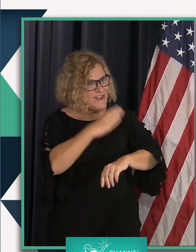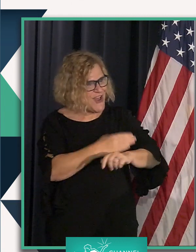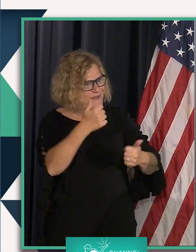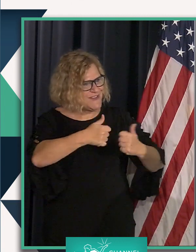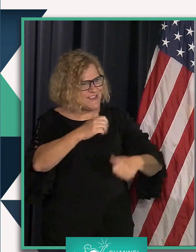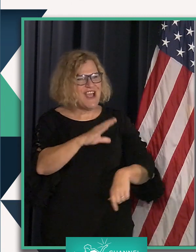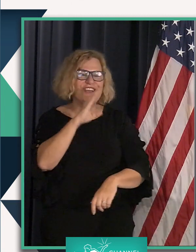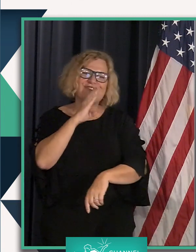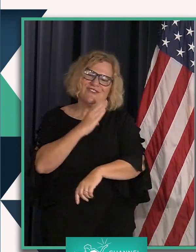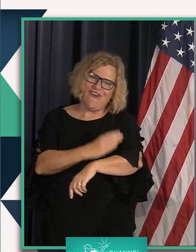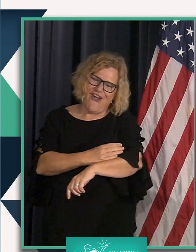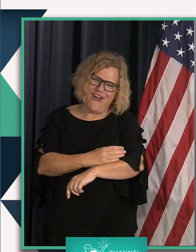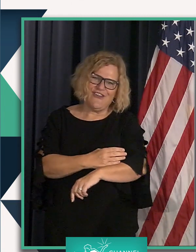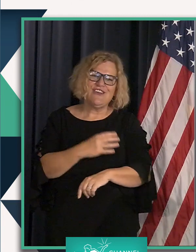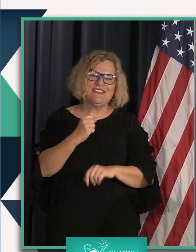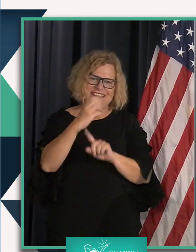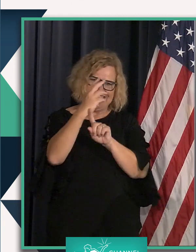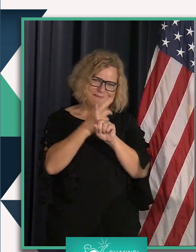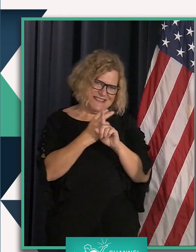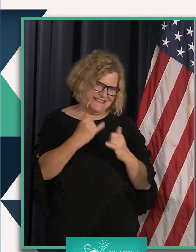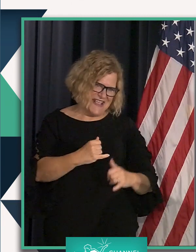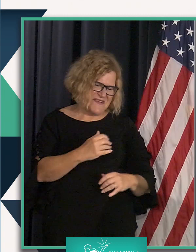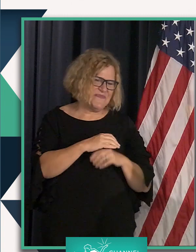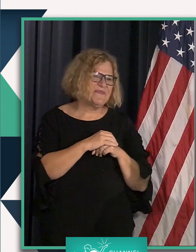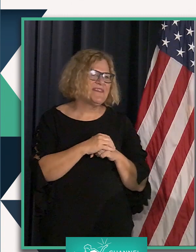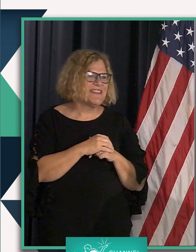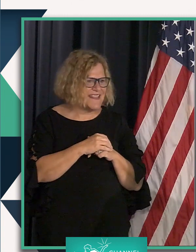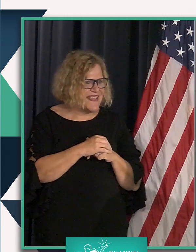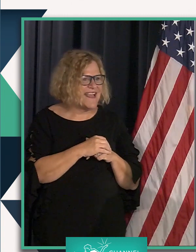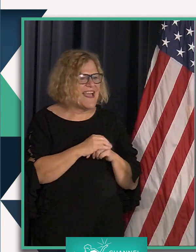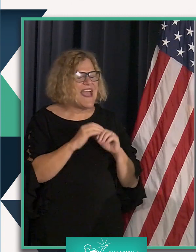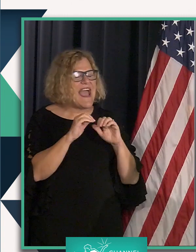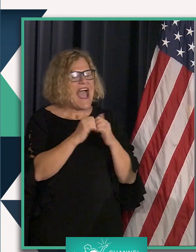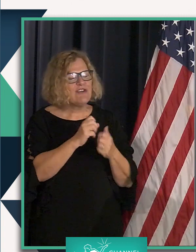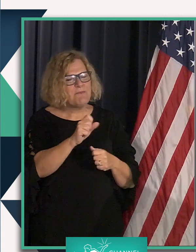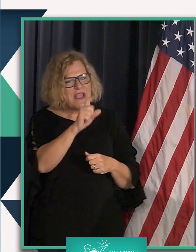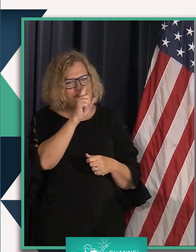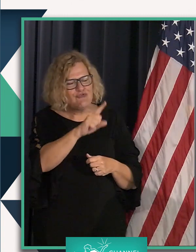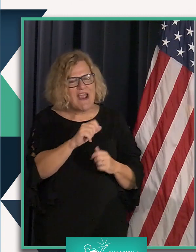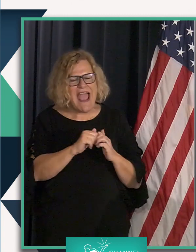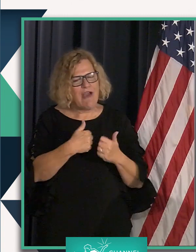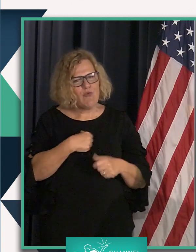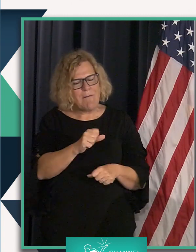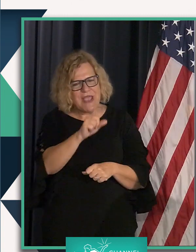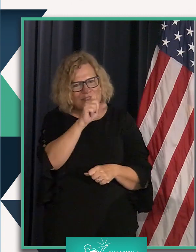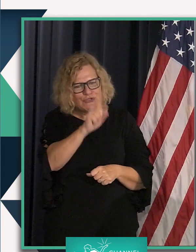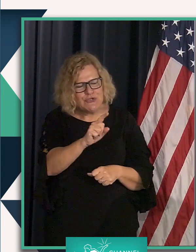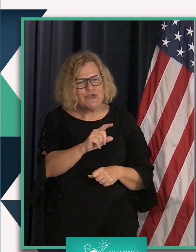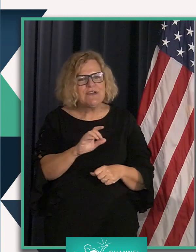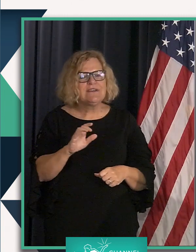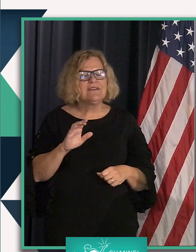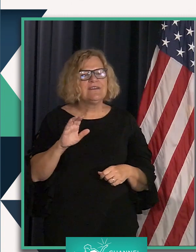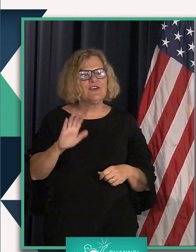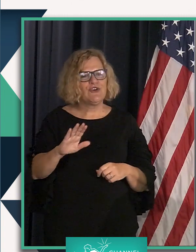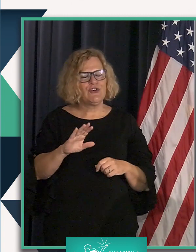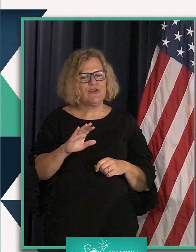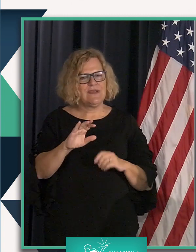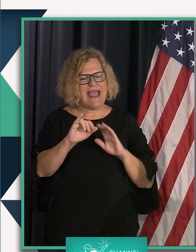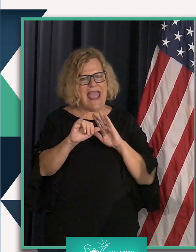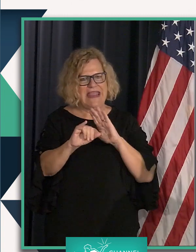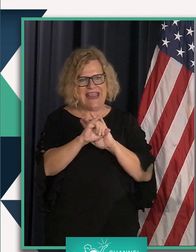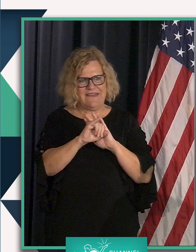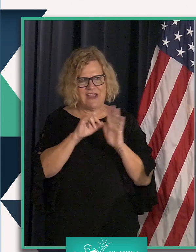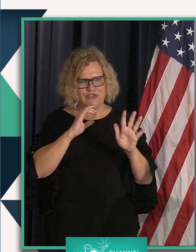A daughter, she's 6 months. All right. How do you ensure, or how would I ensure that her identification